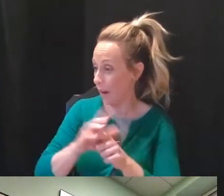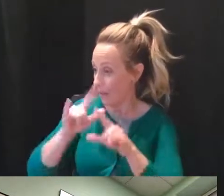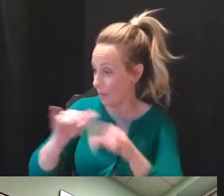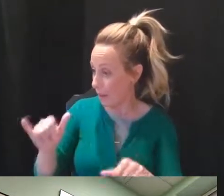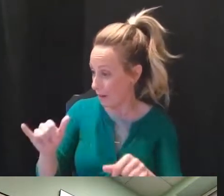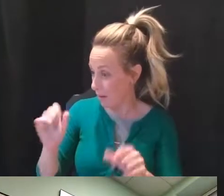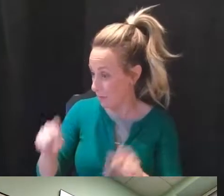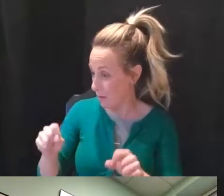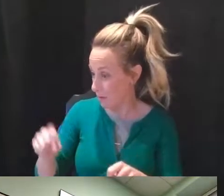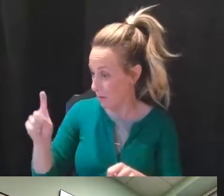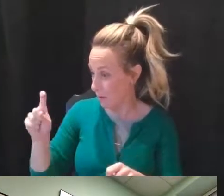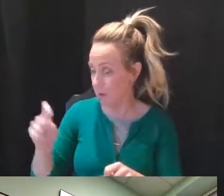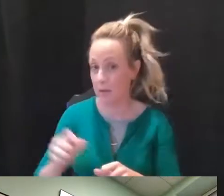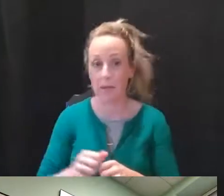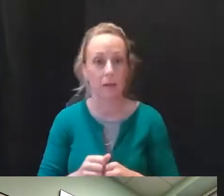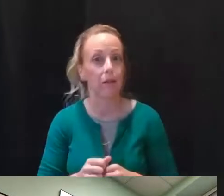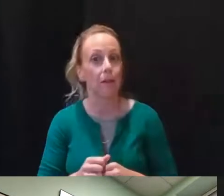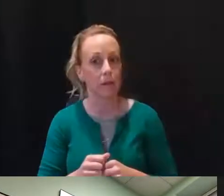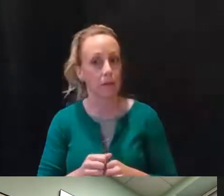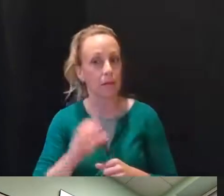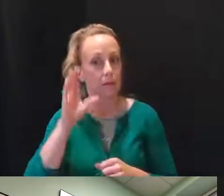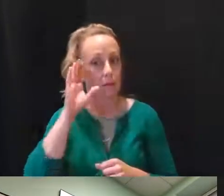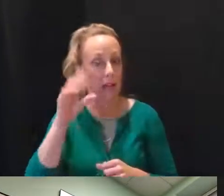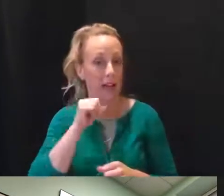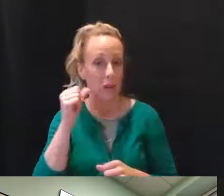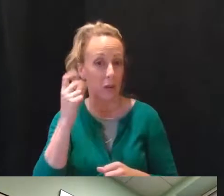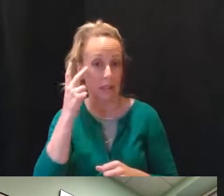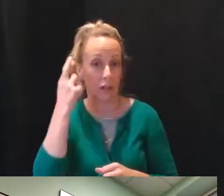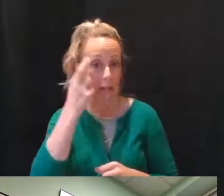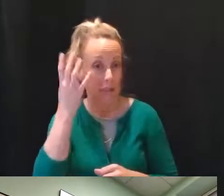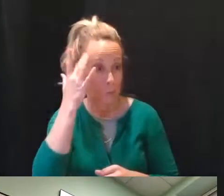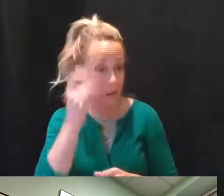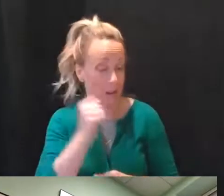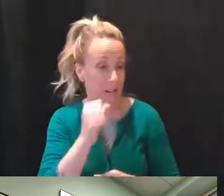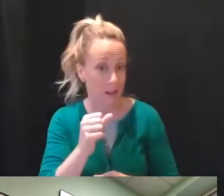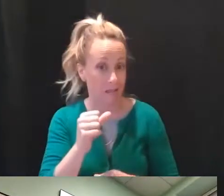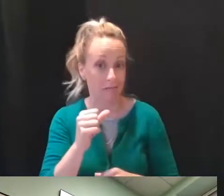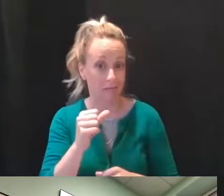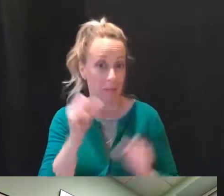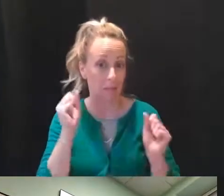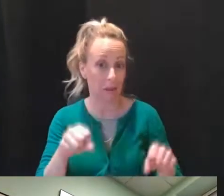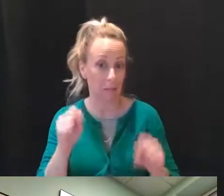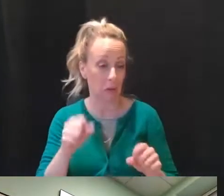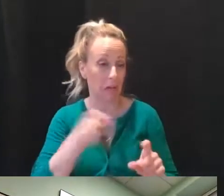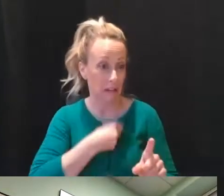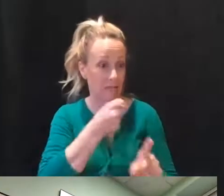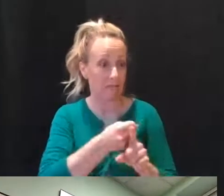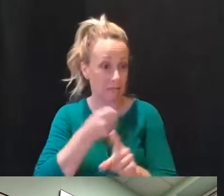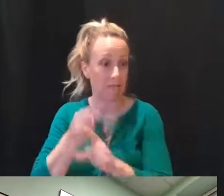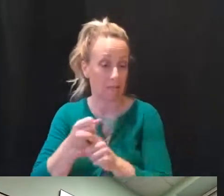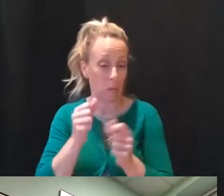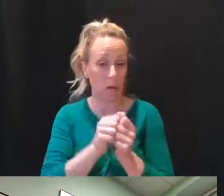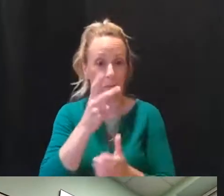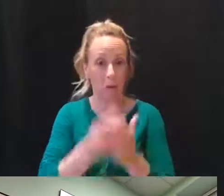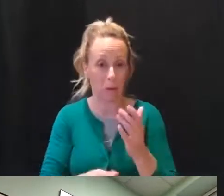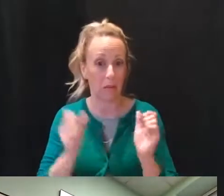happening? I don't see a reason why you shouldn't be able to get both of those at the same time. Earlier